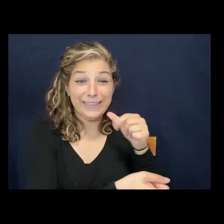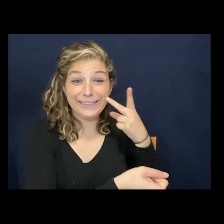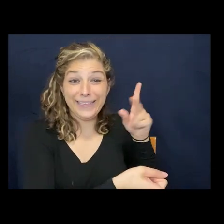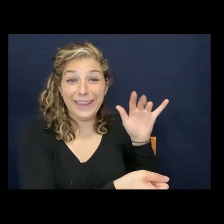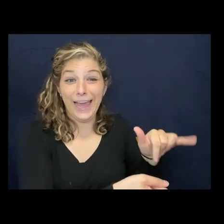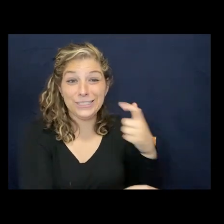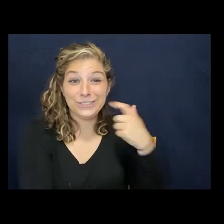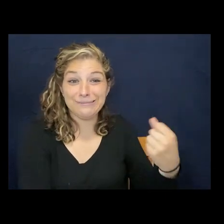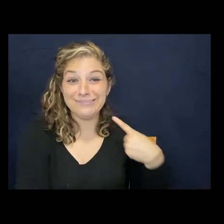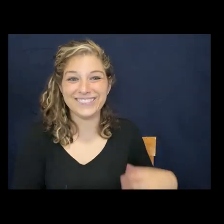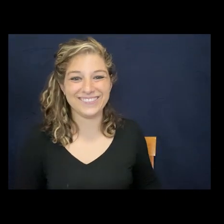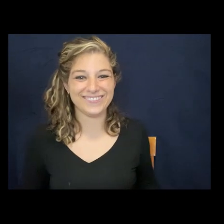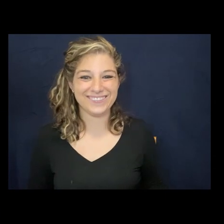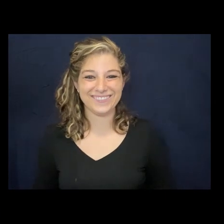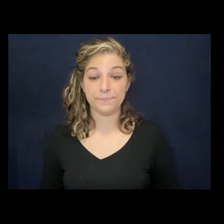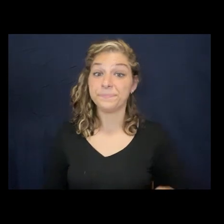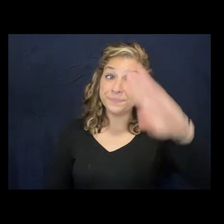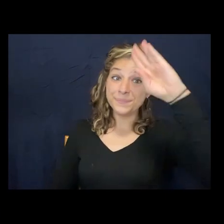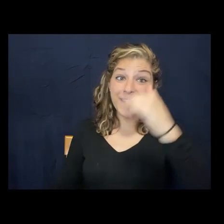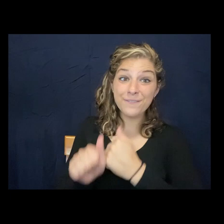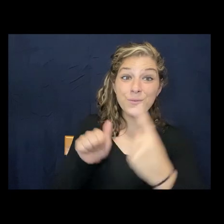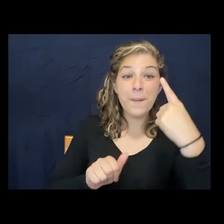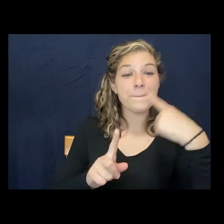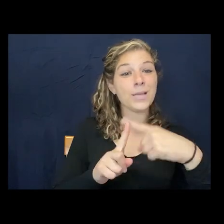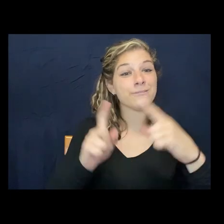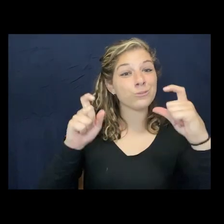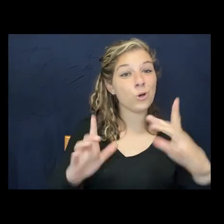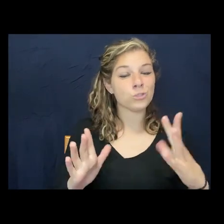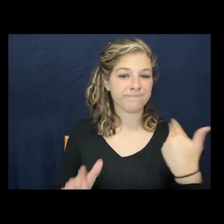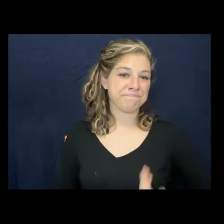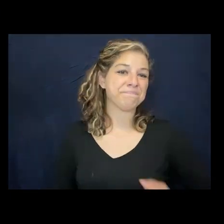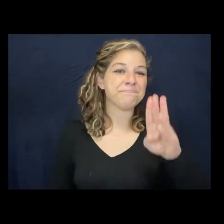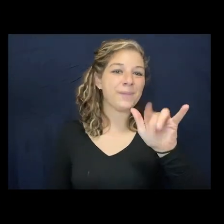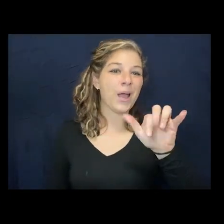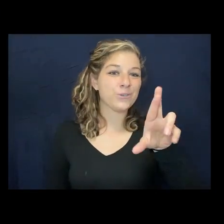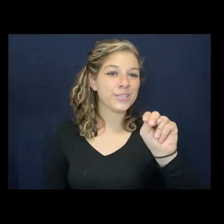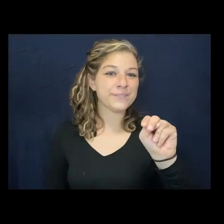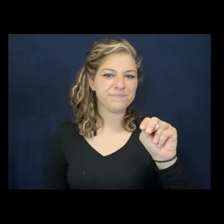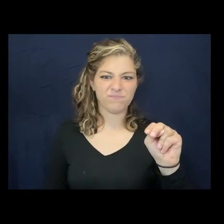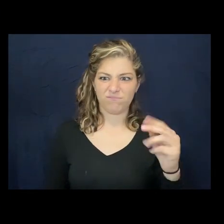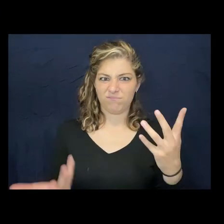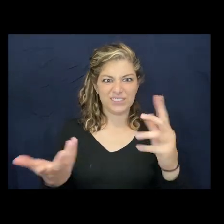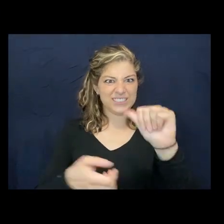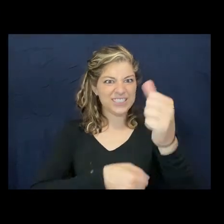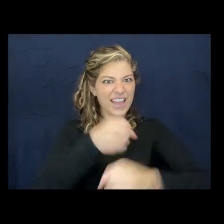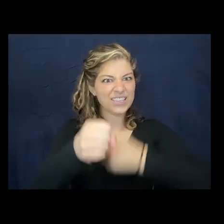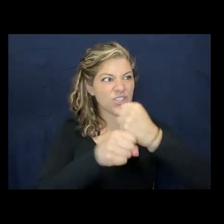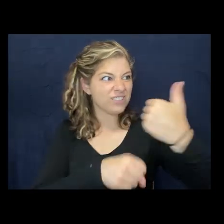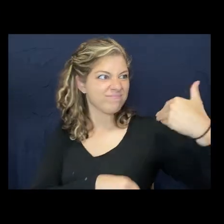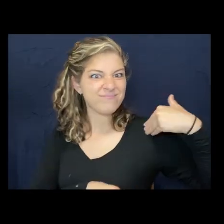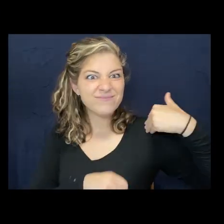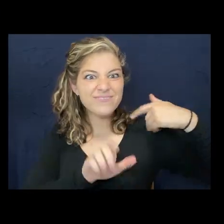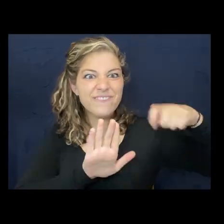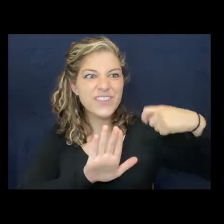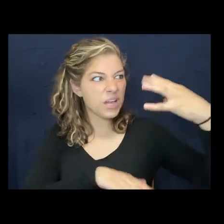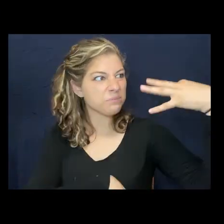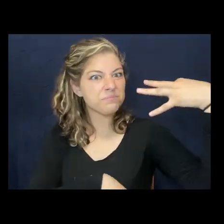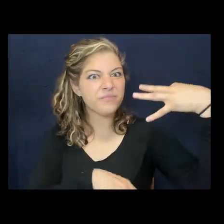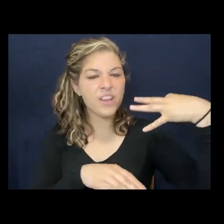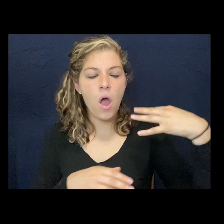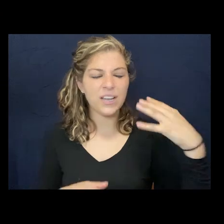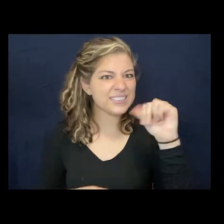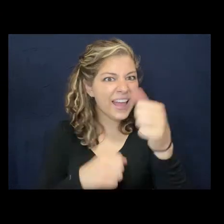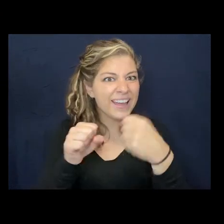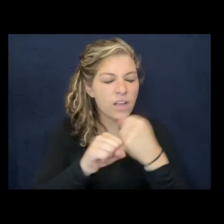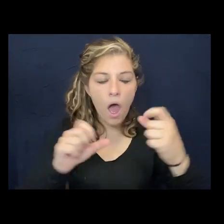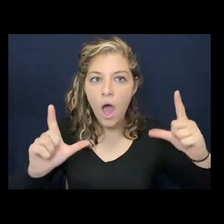I didn't see that coming. Hey everyone at Positive Exposure, this is Byron. I can't believe it's been 10 years since I filmed that last